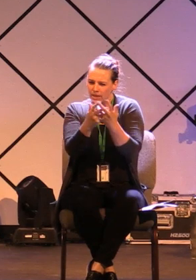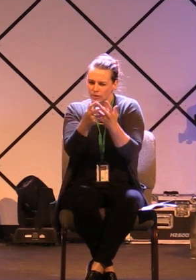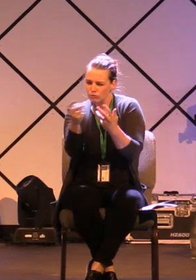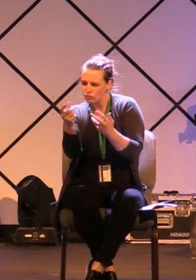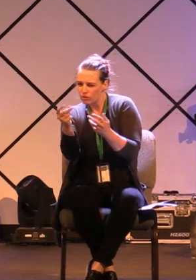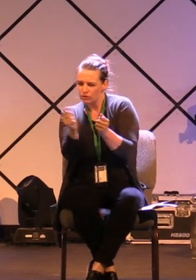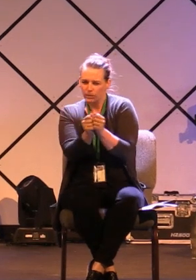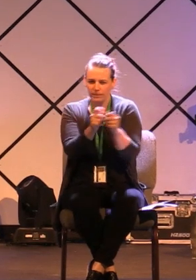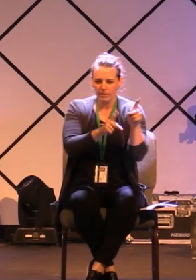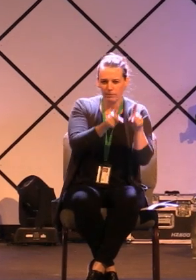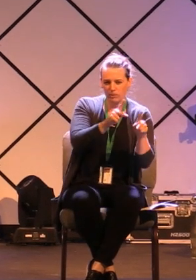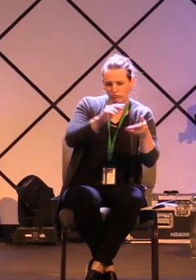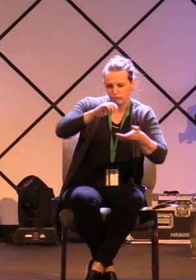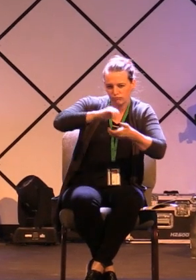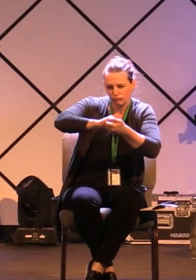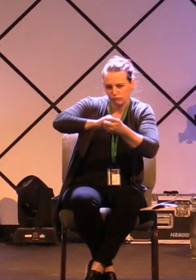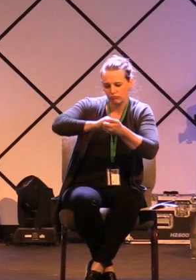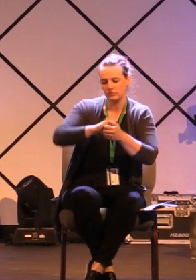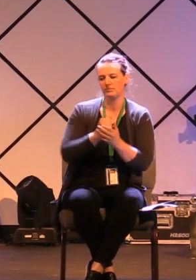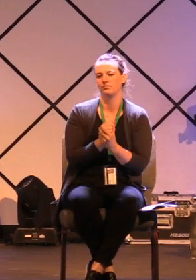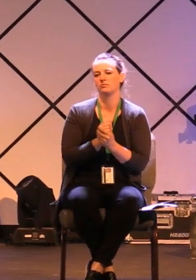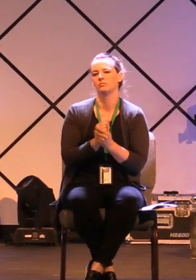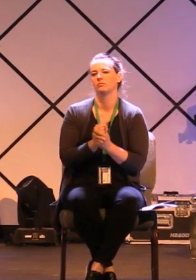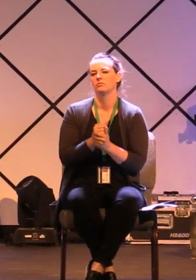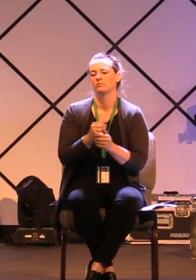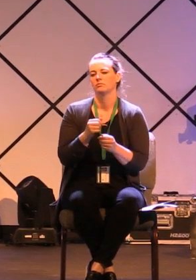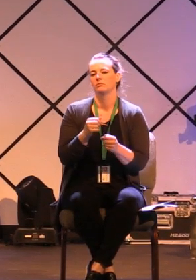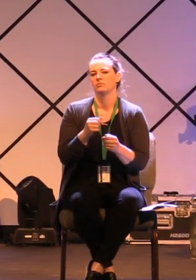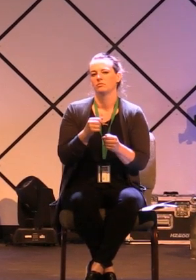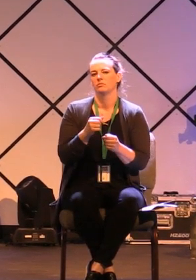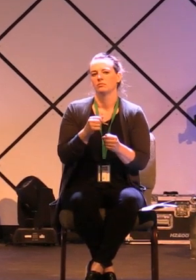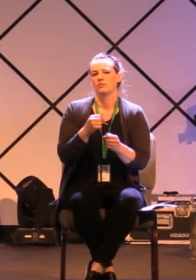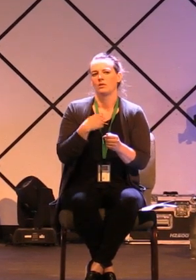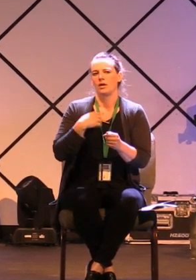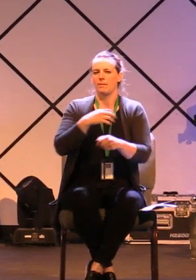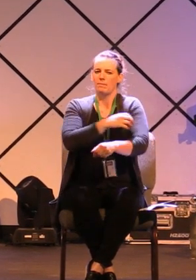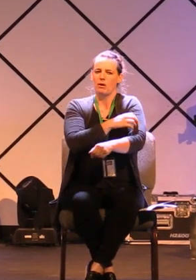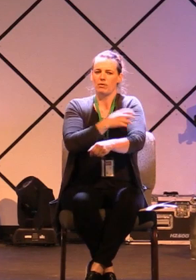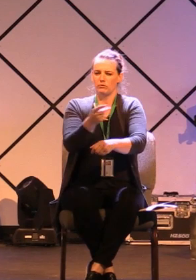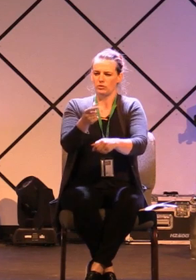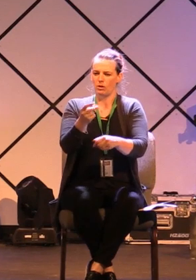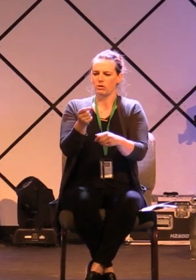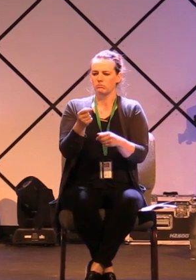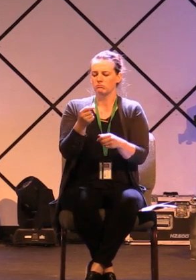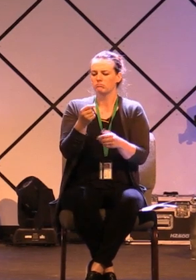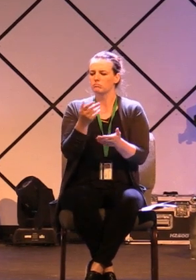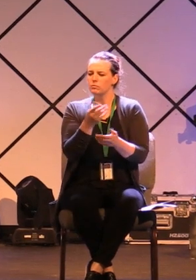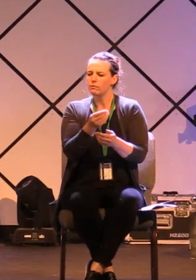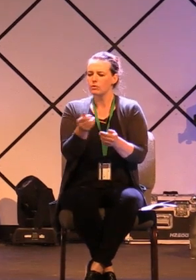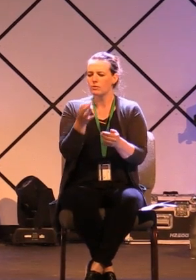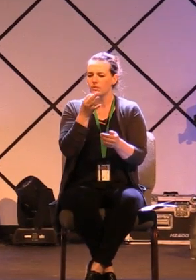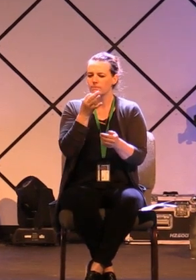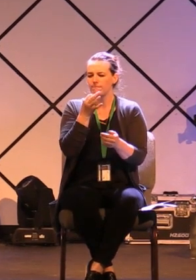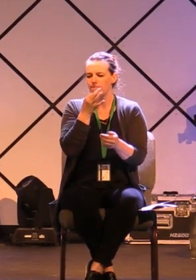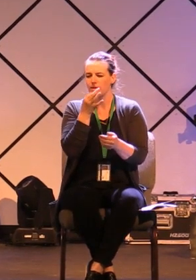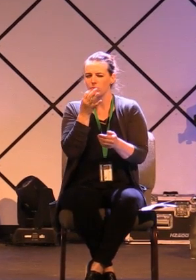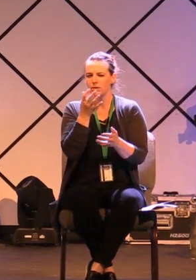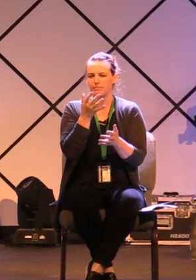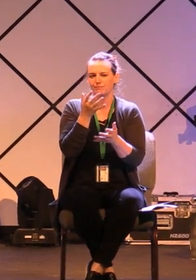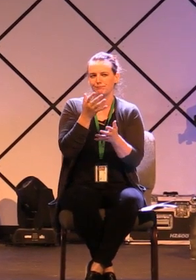The power of a dog has been written about and quoted hundreds of times. Some of my favorites include,